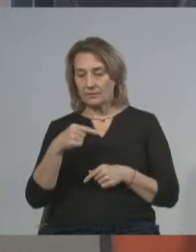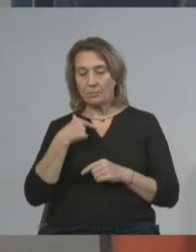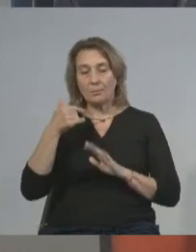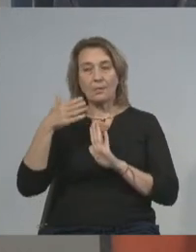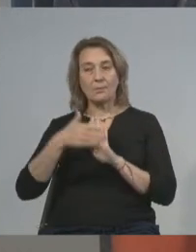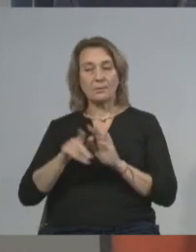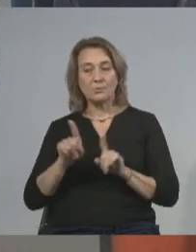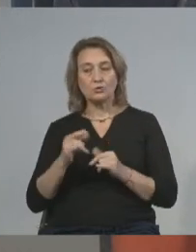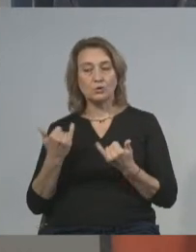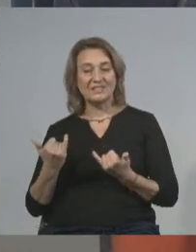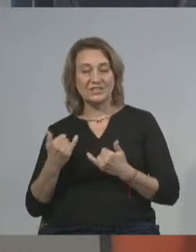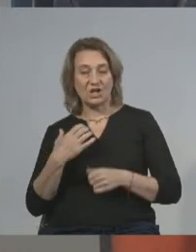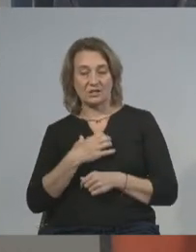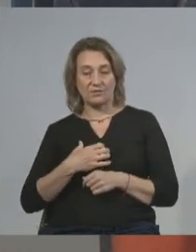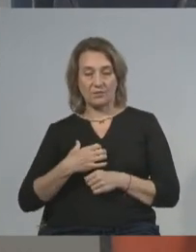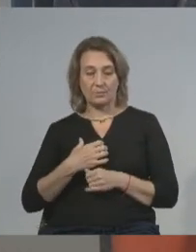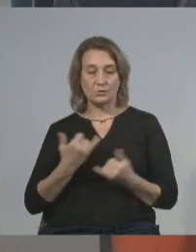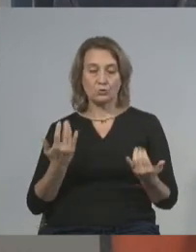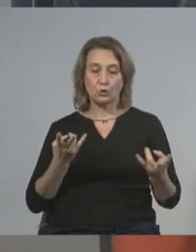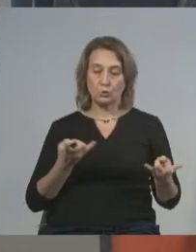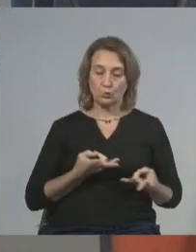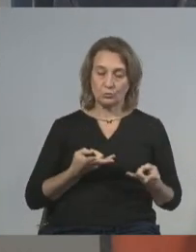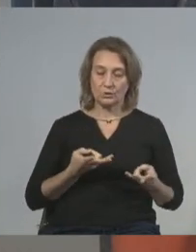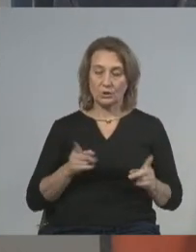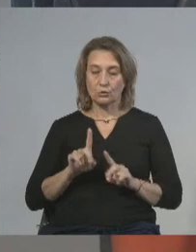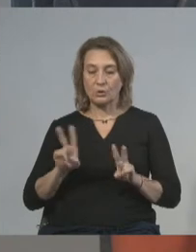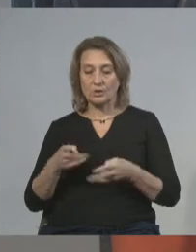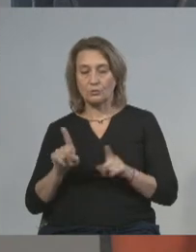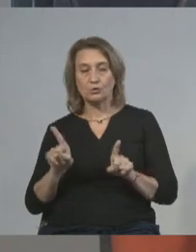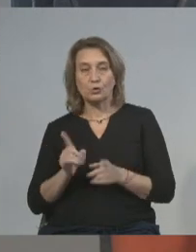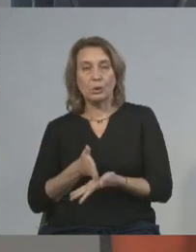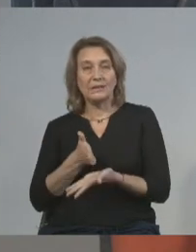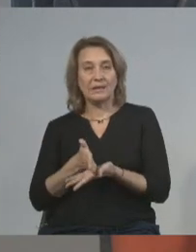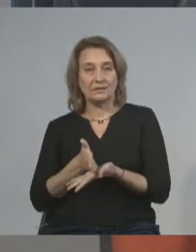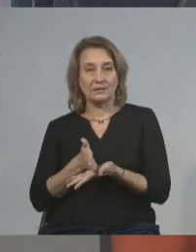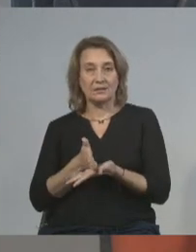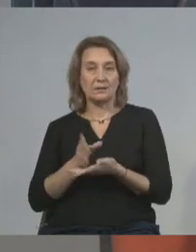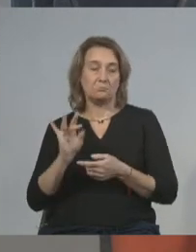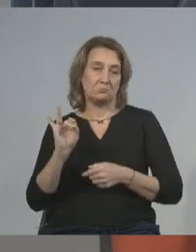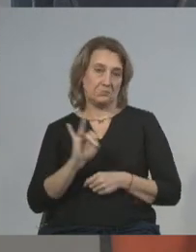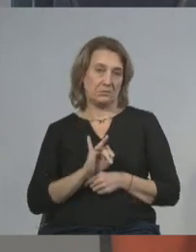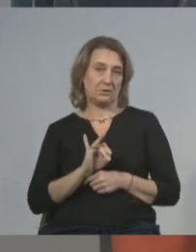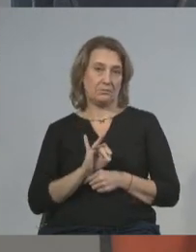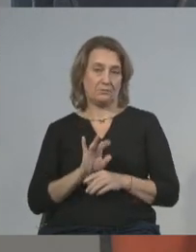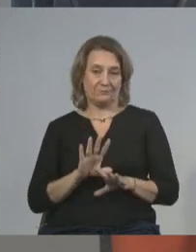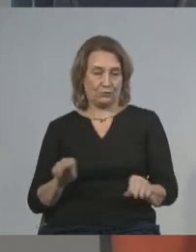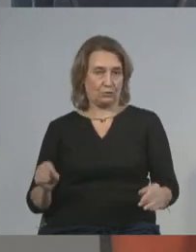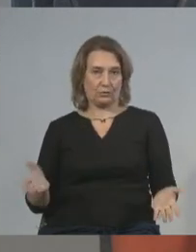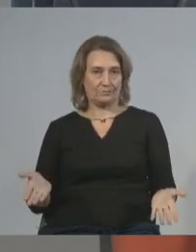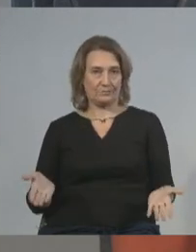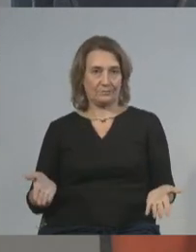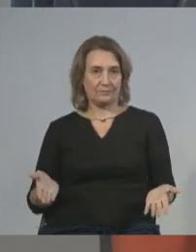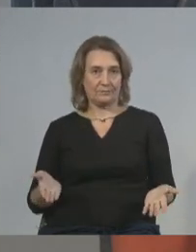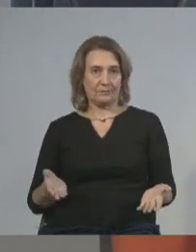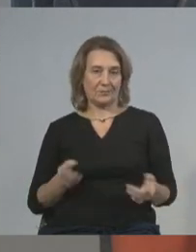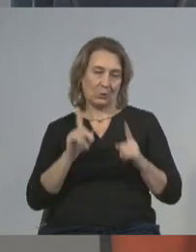just having discussed it with all stakeholders we would know what's important now and what we have and what